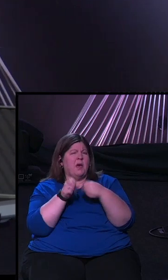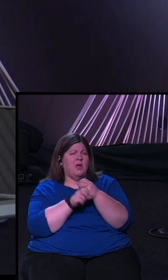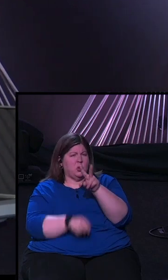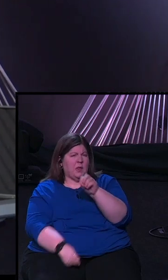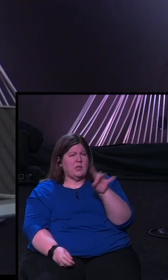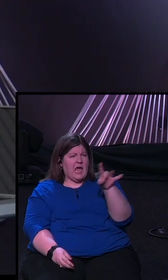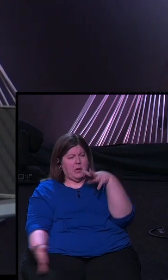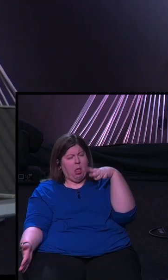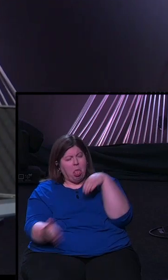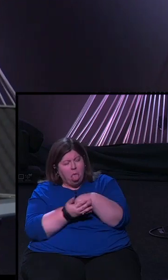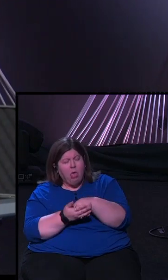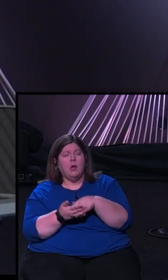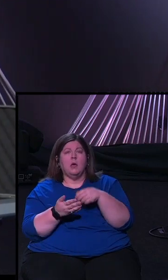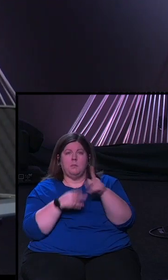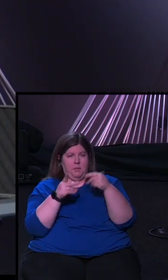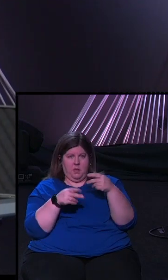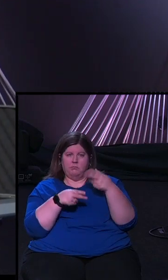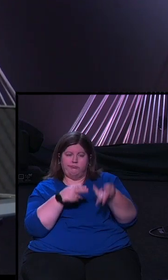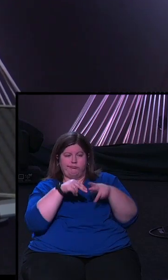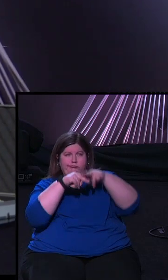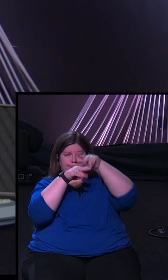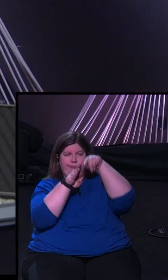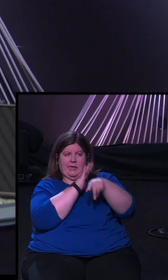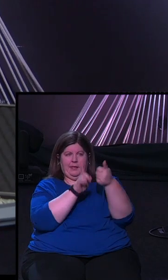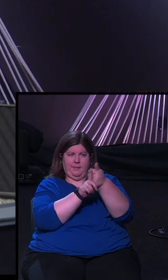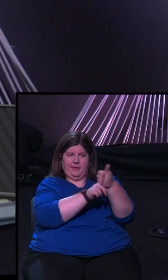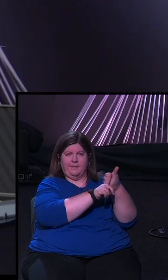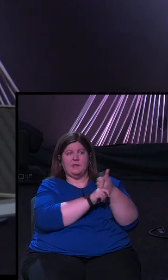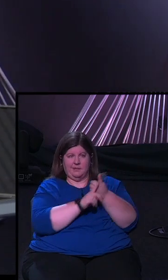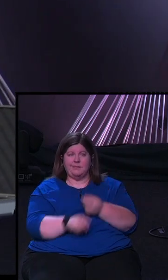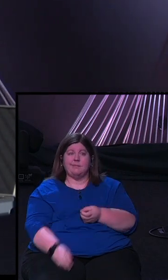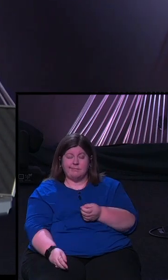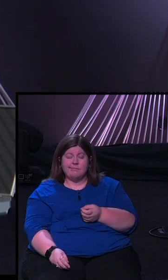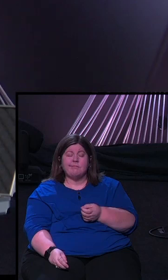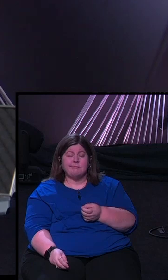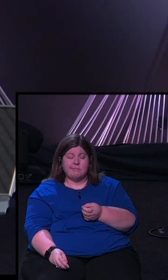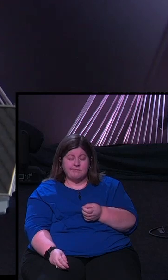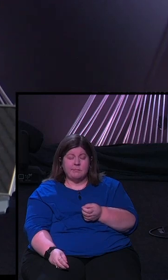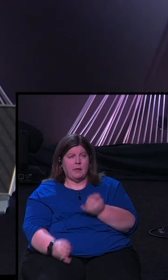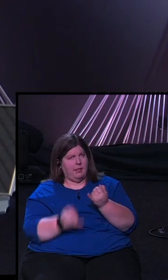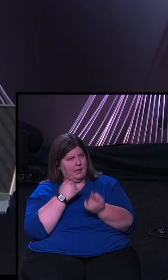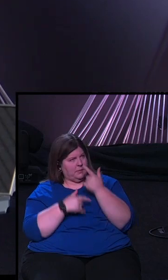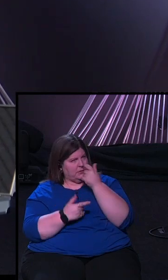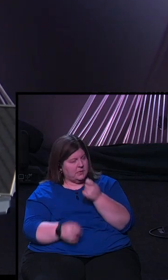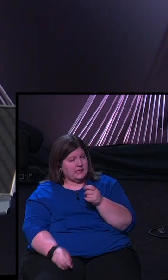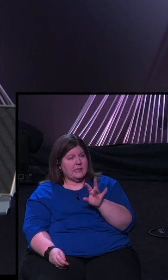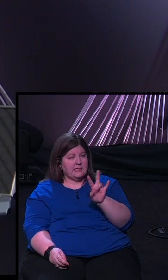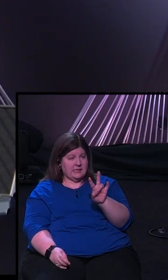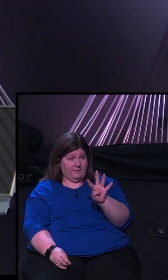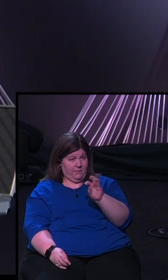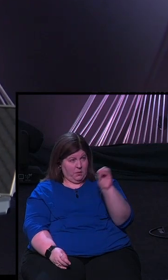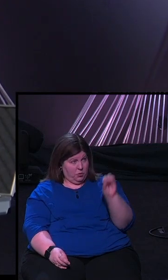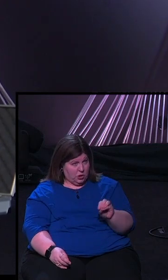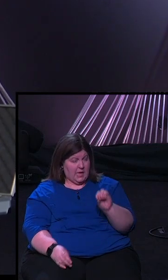up because of money. This last one is really interesting. 74% of Americans